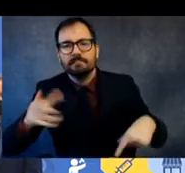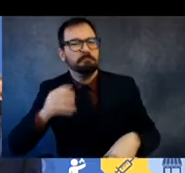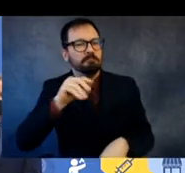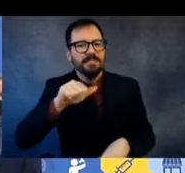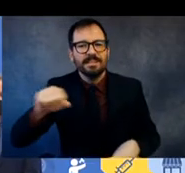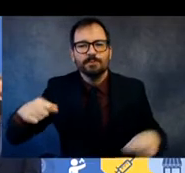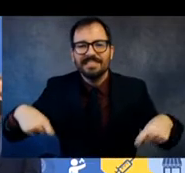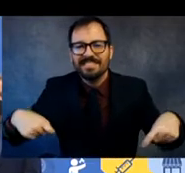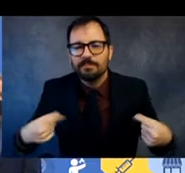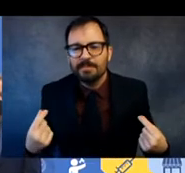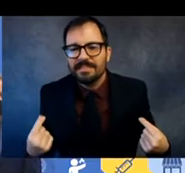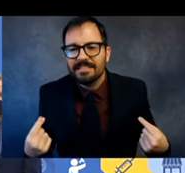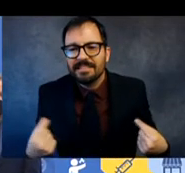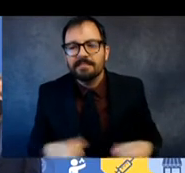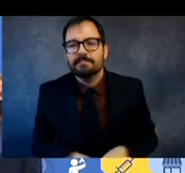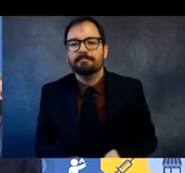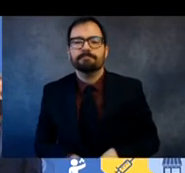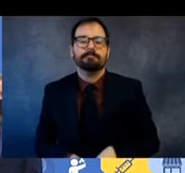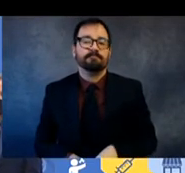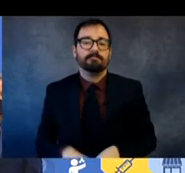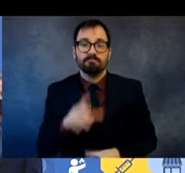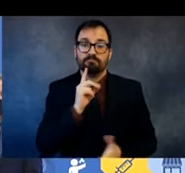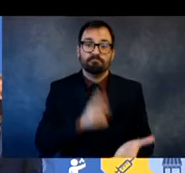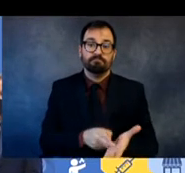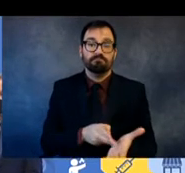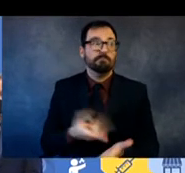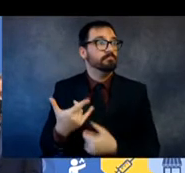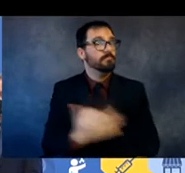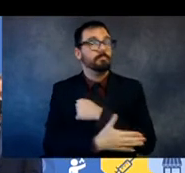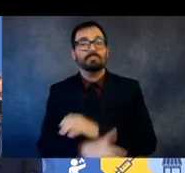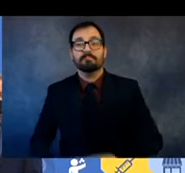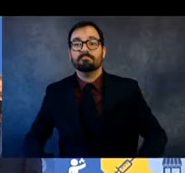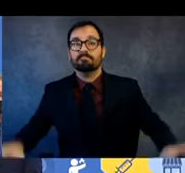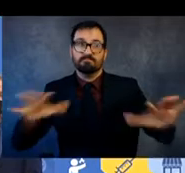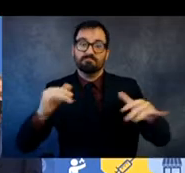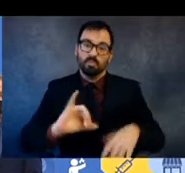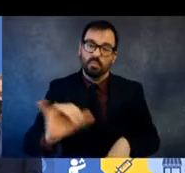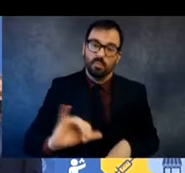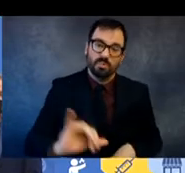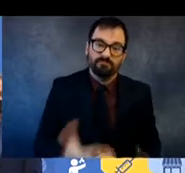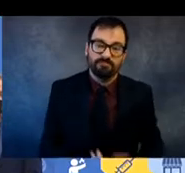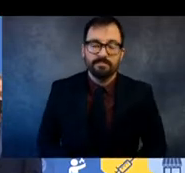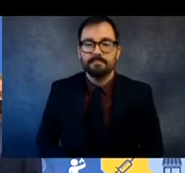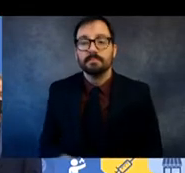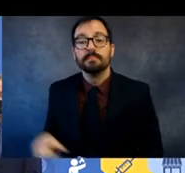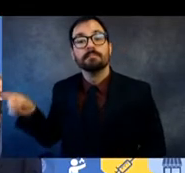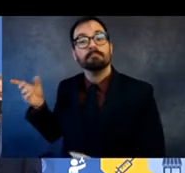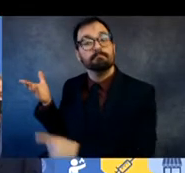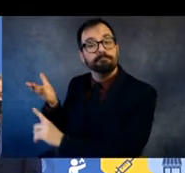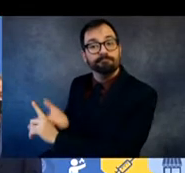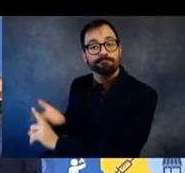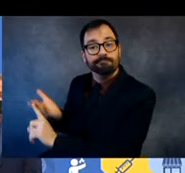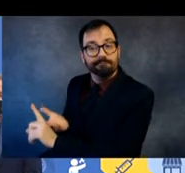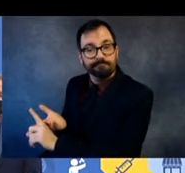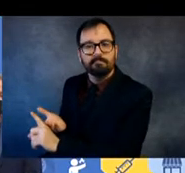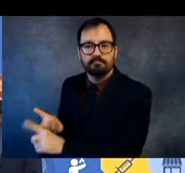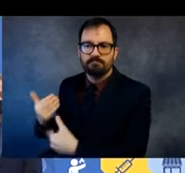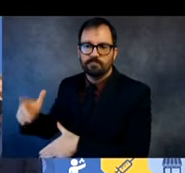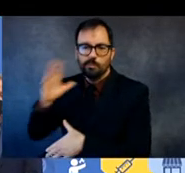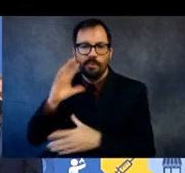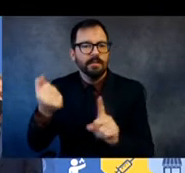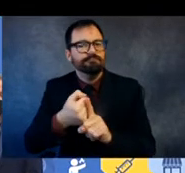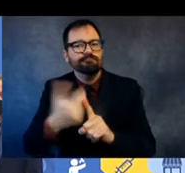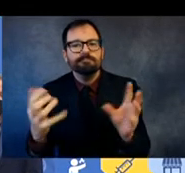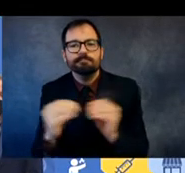needed here, quite honestly, in the country. And Congressman Lynch, along with the other Massachusetts delegation, I'll let the Congressman talk about them, have been really